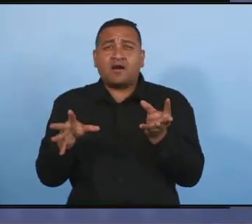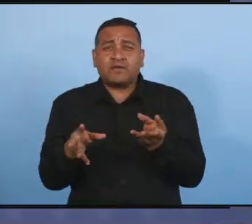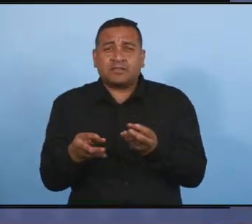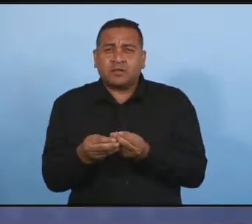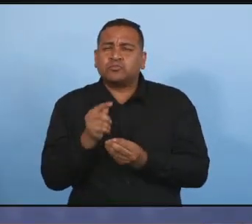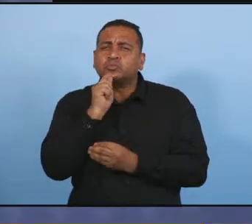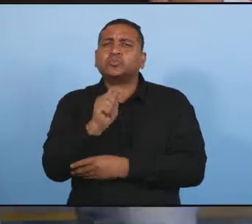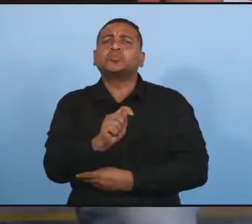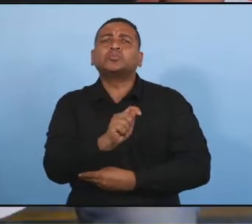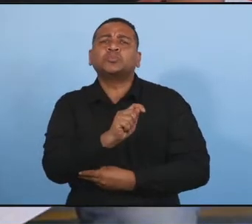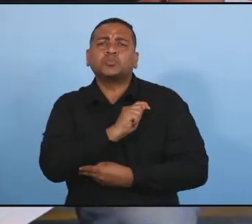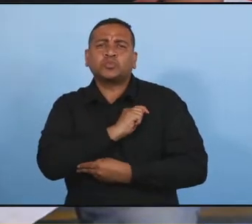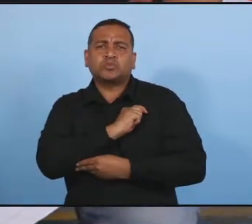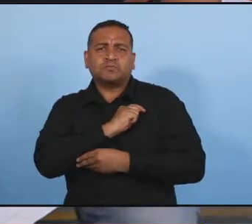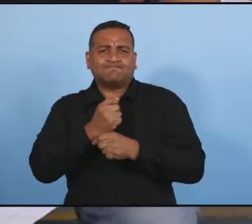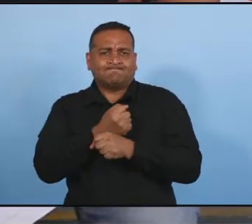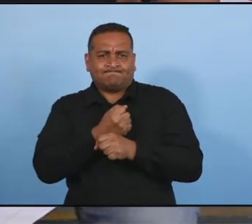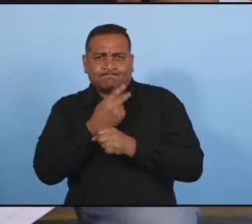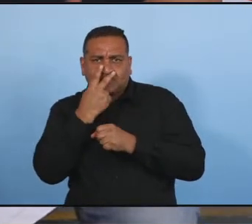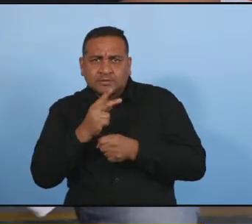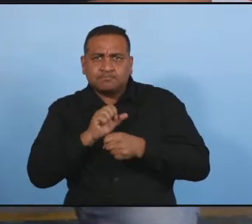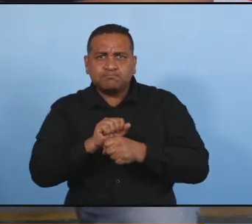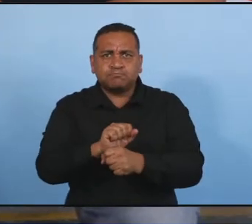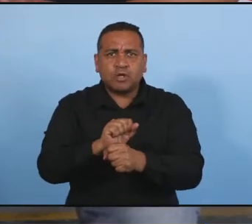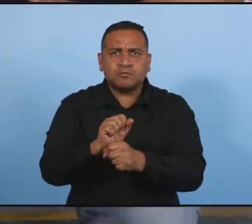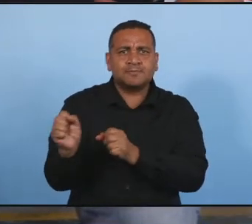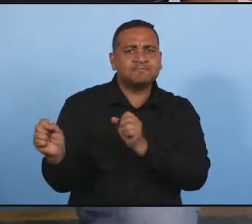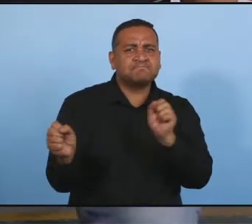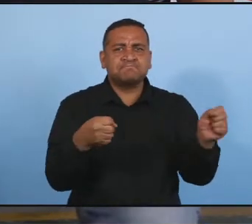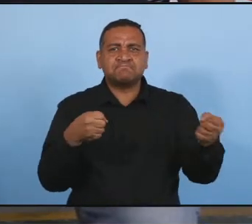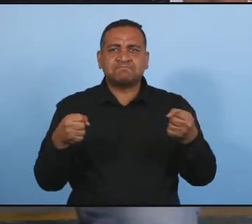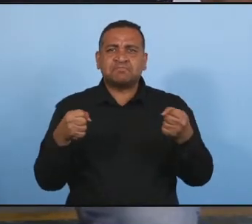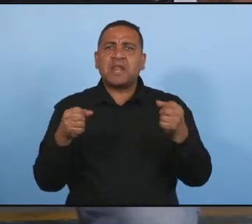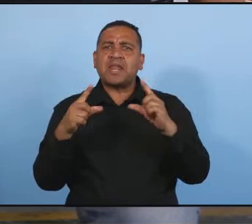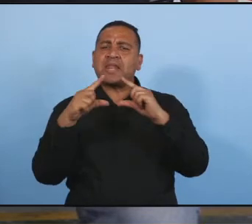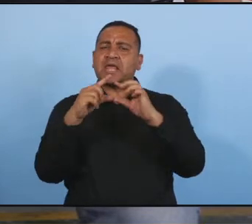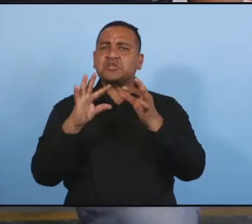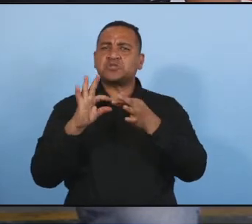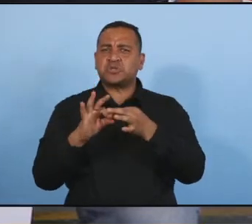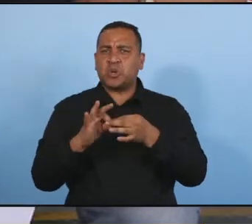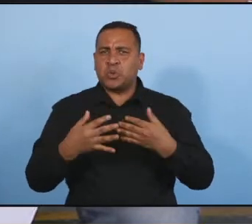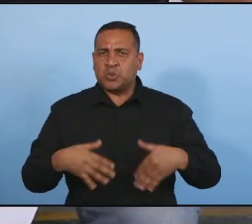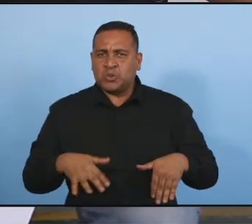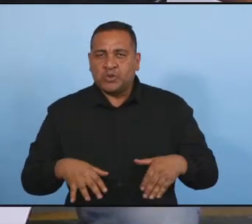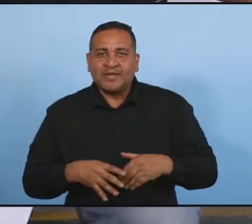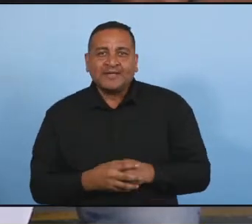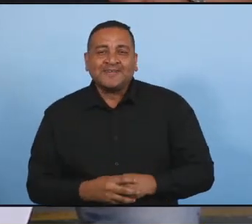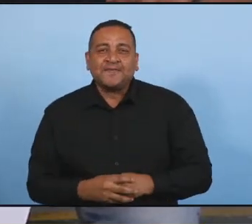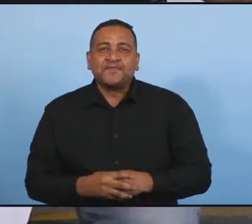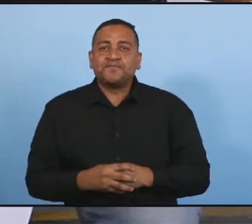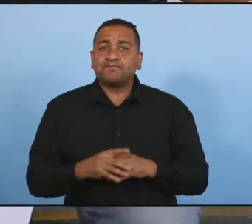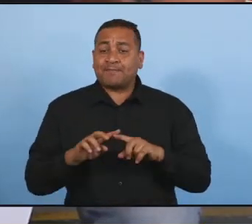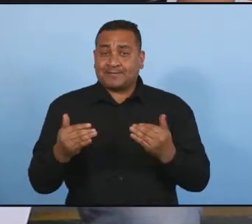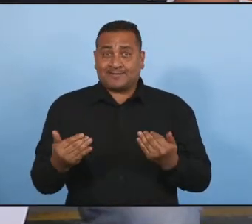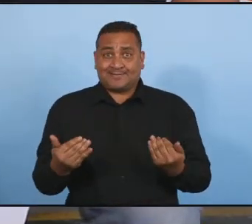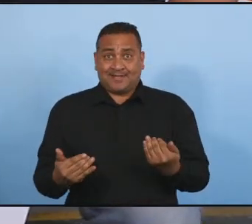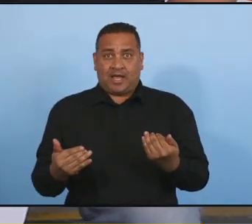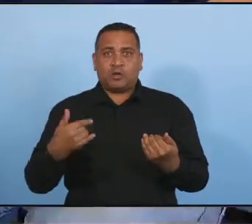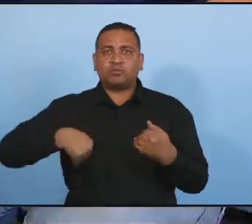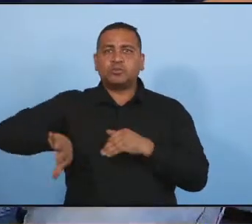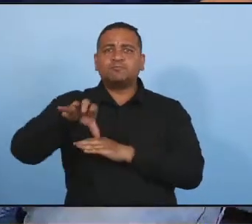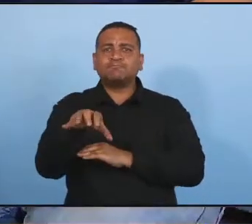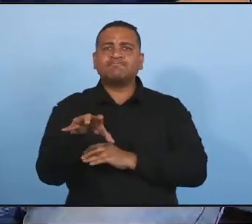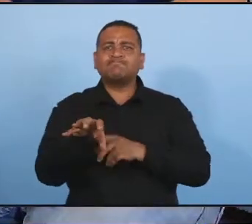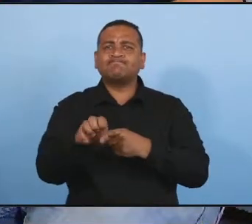you get to make this really your tertiary institution of choice. So we're going to cover all of that, but we at the campus, and we're going to find out exactly the heartbeat